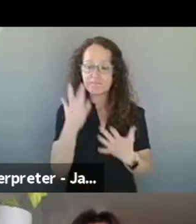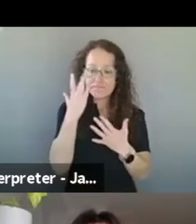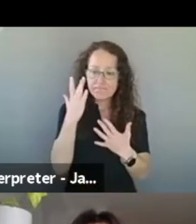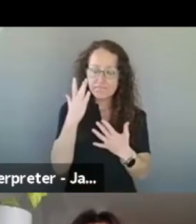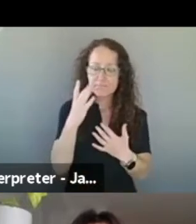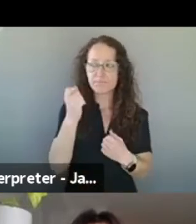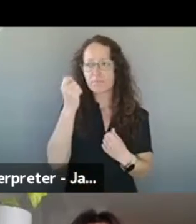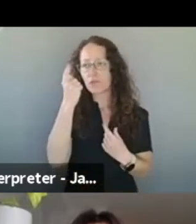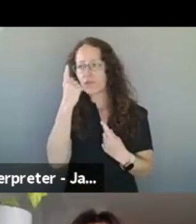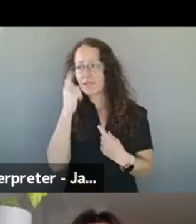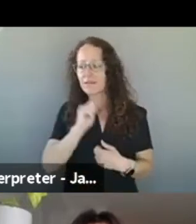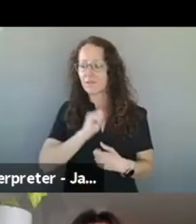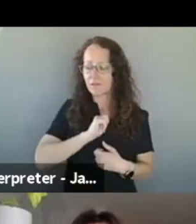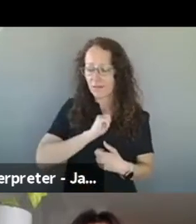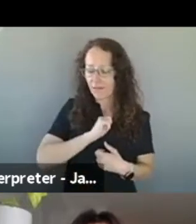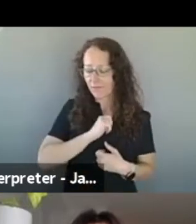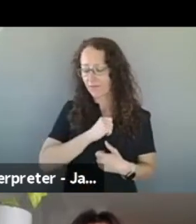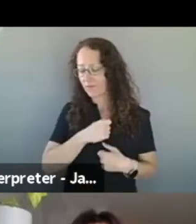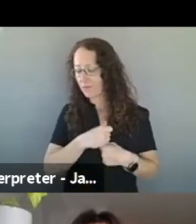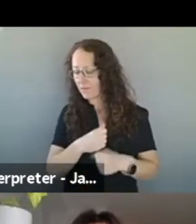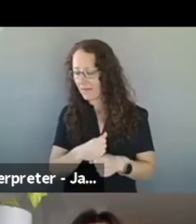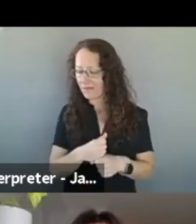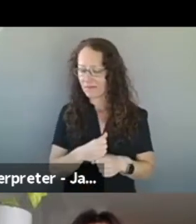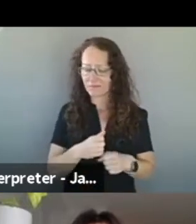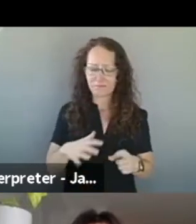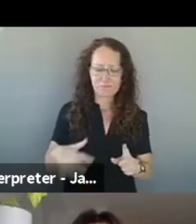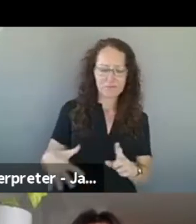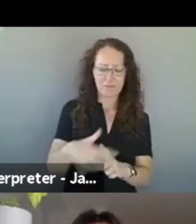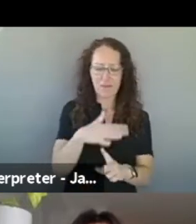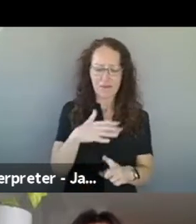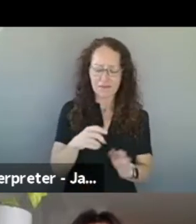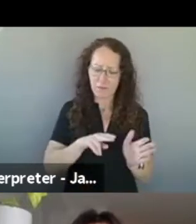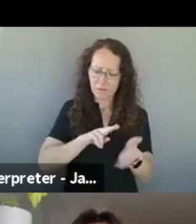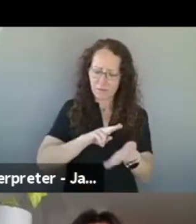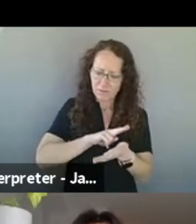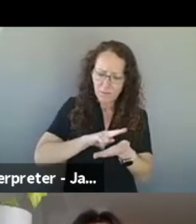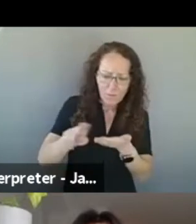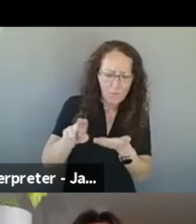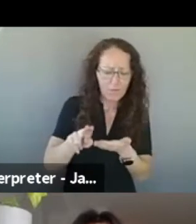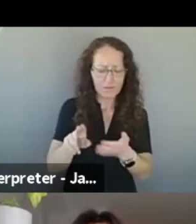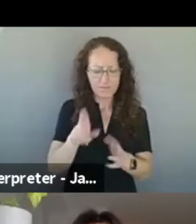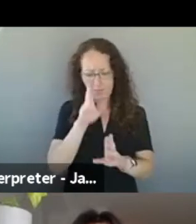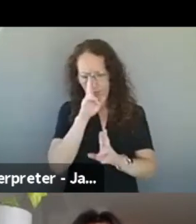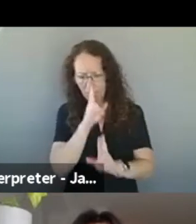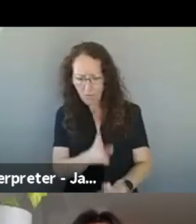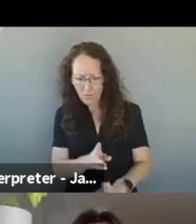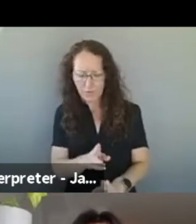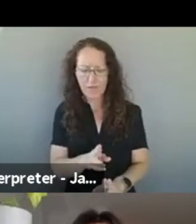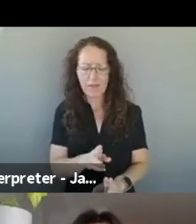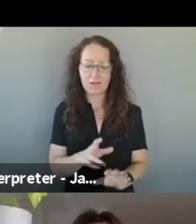to honor it, that we do so courageously and with some tools. And that's what we'll do here today.